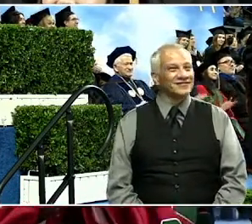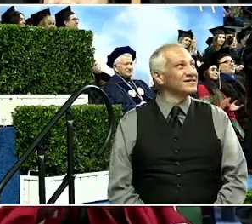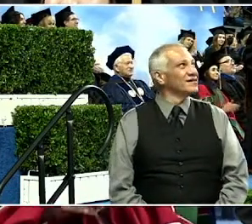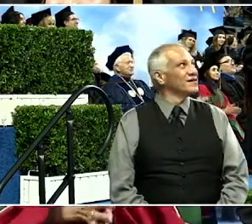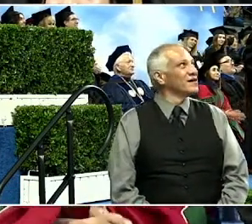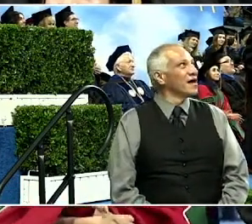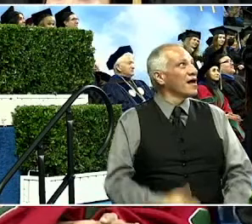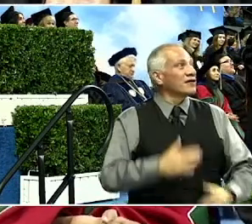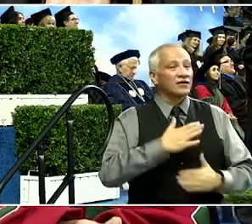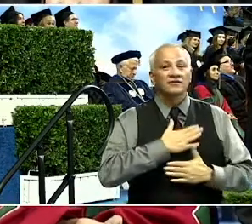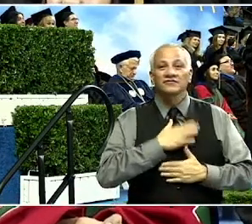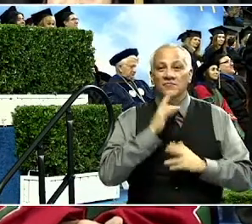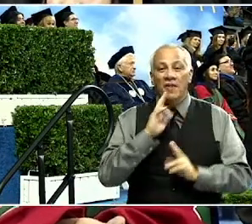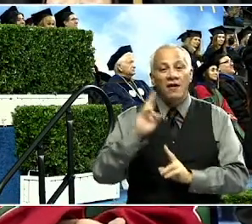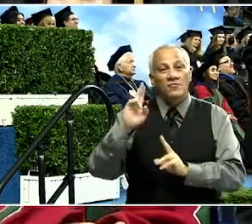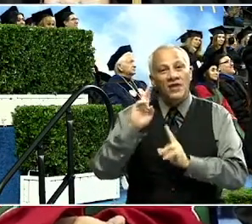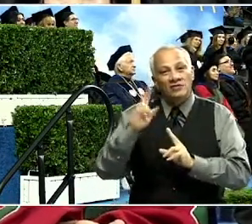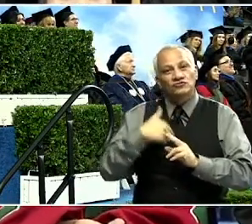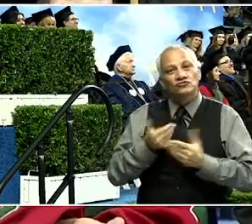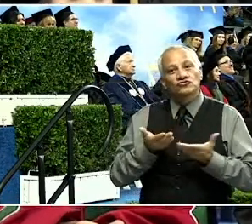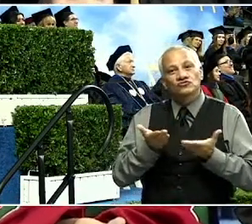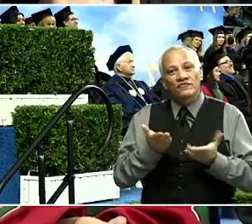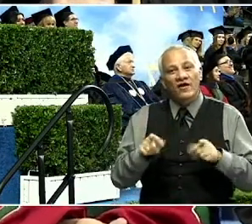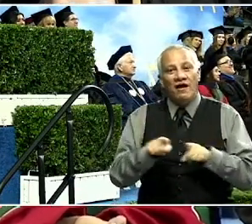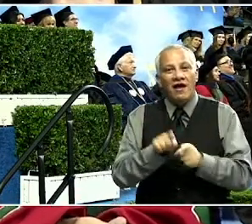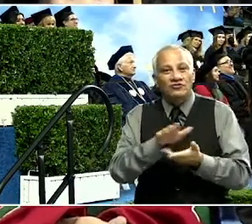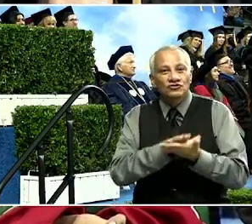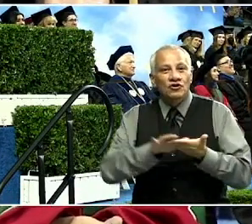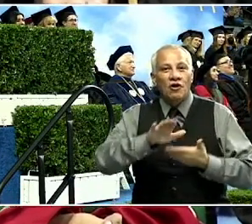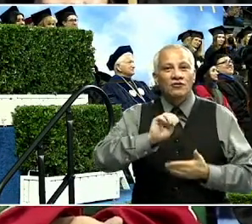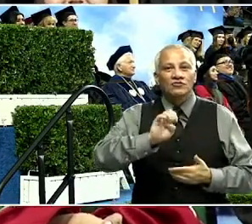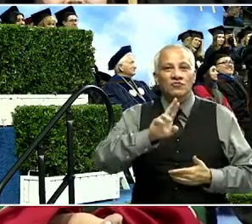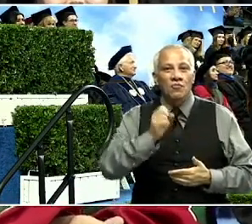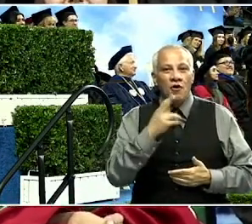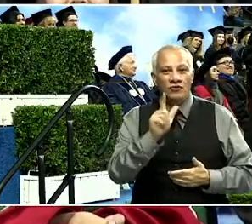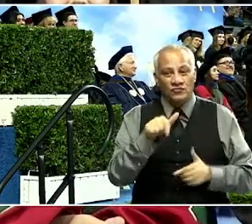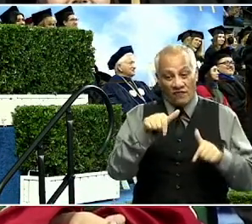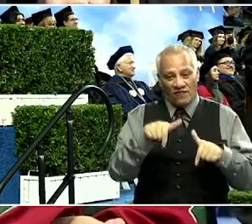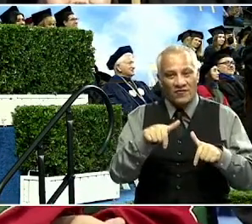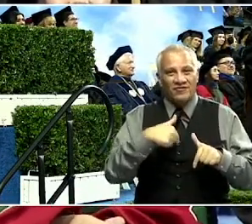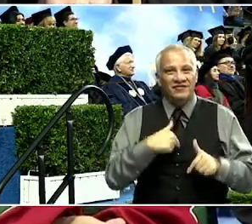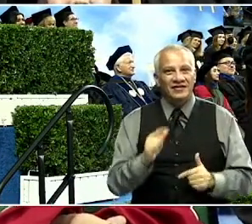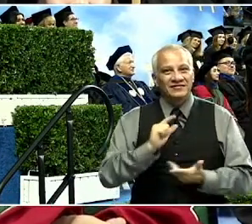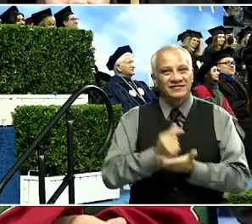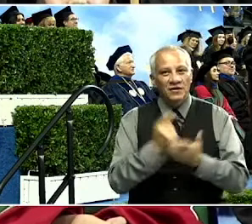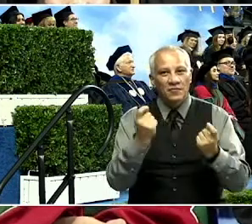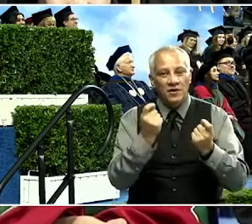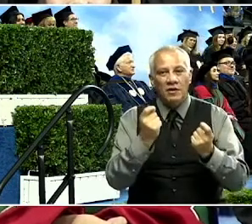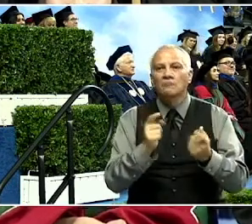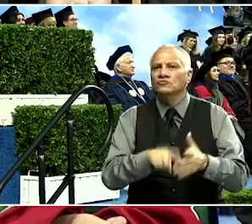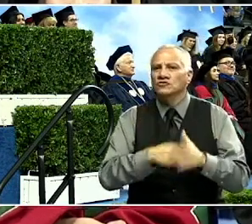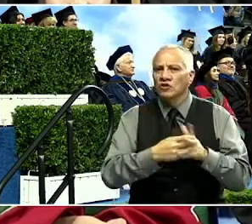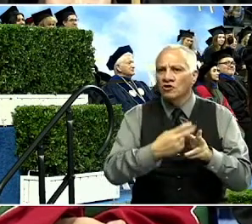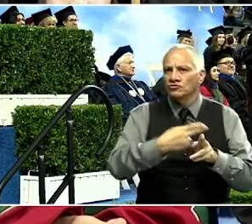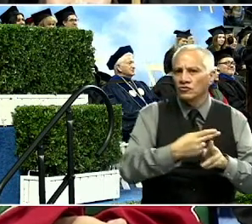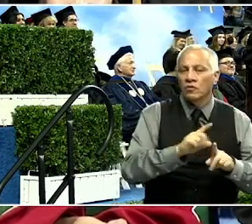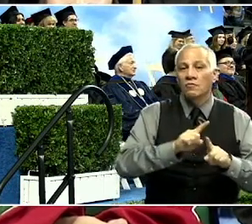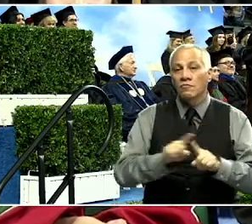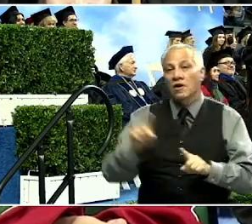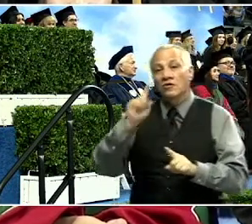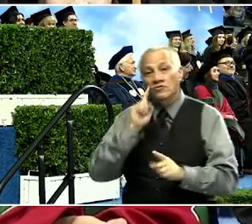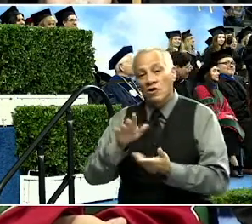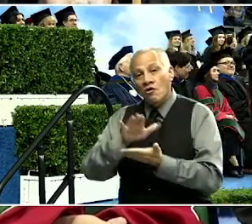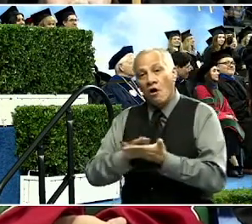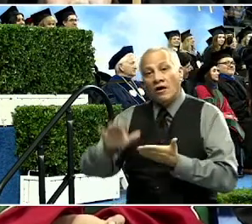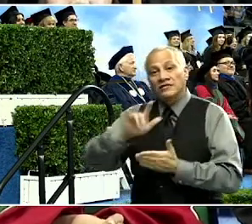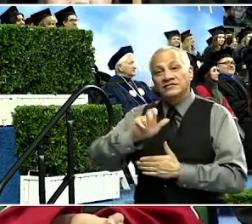And it is my pleasure to serve as the college marshal for the ceremony. Before we begin, the College of Letters and